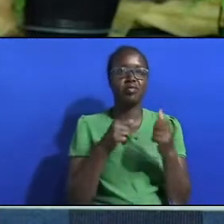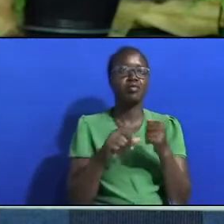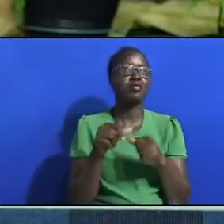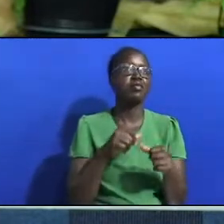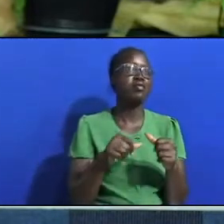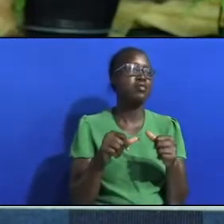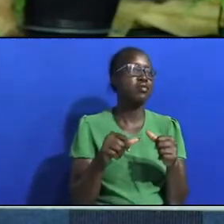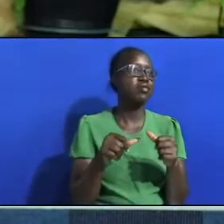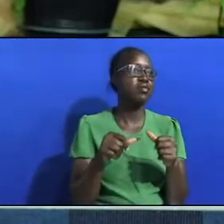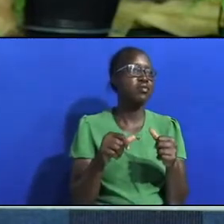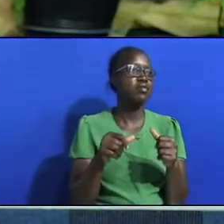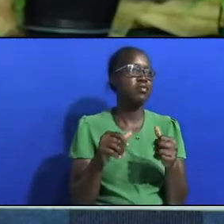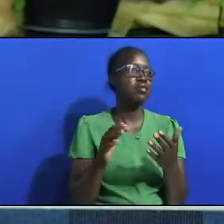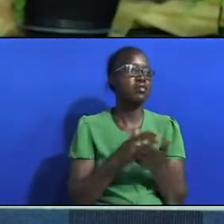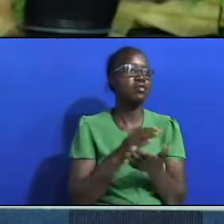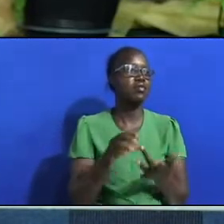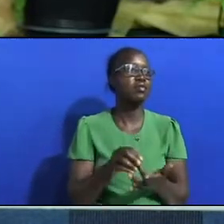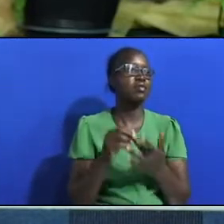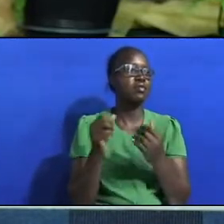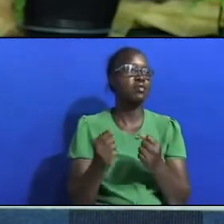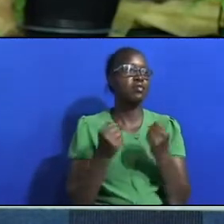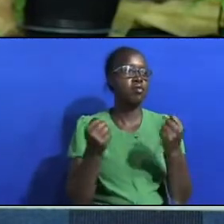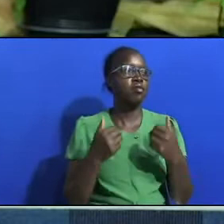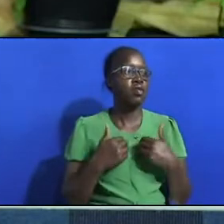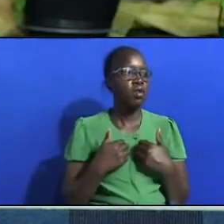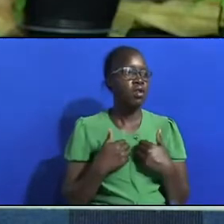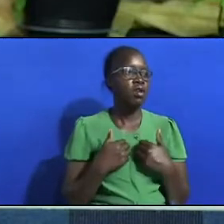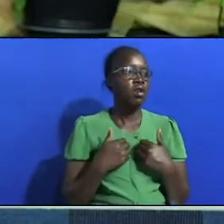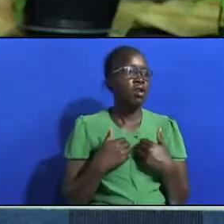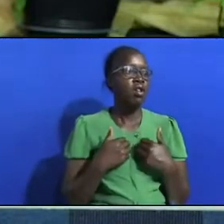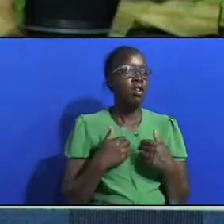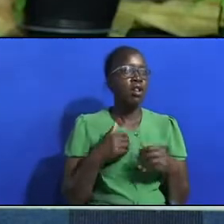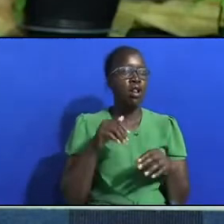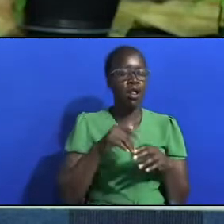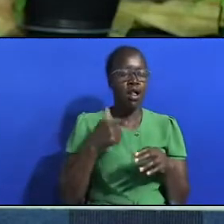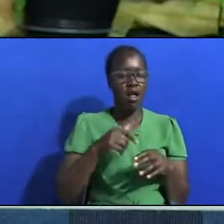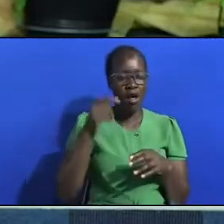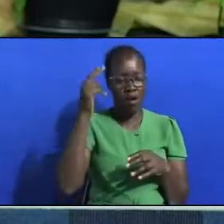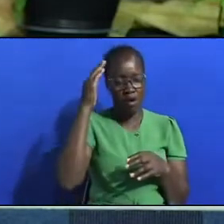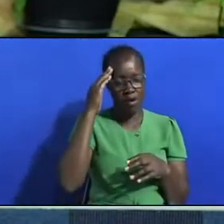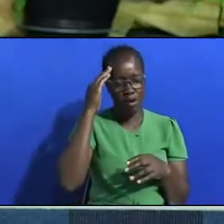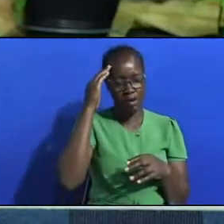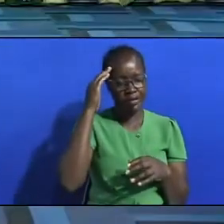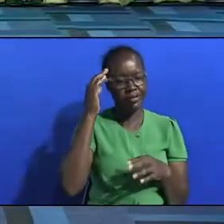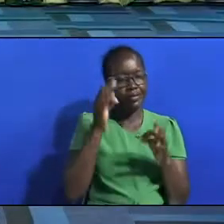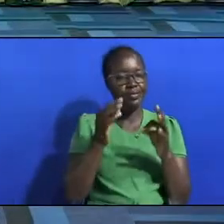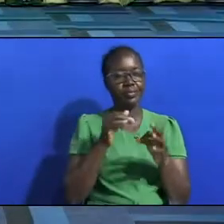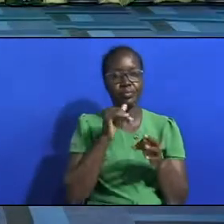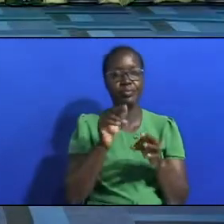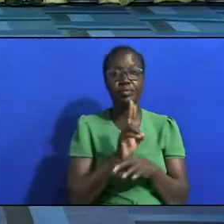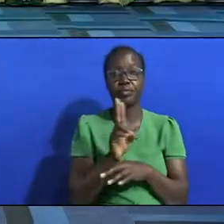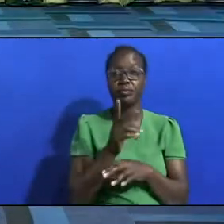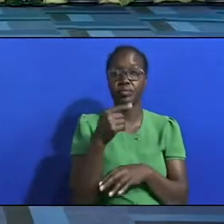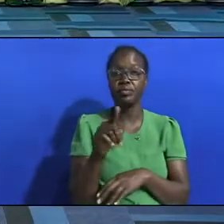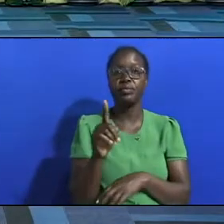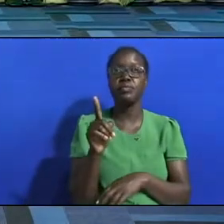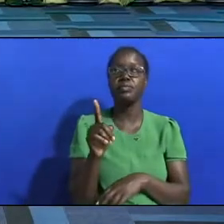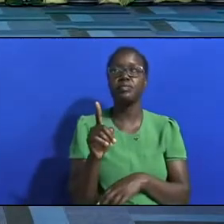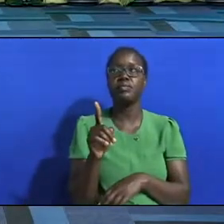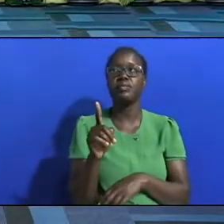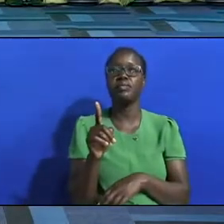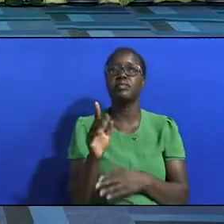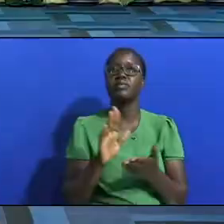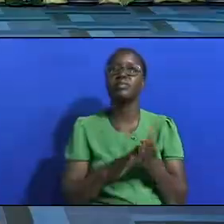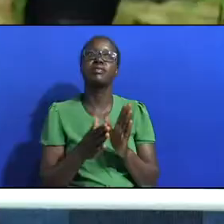about some special power that we have in our minds that when we don't use it right,